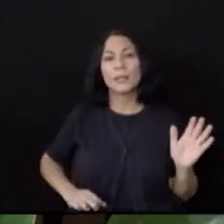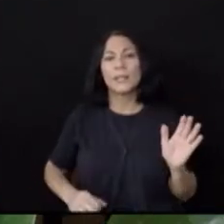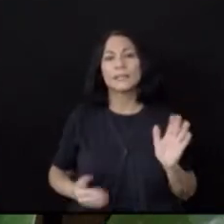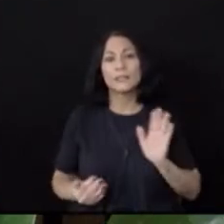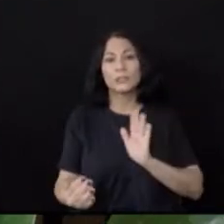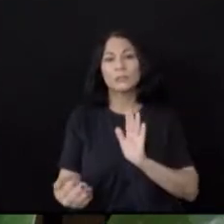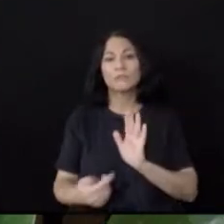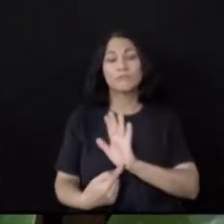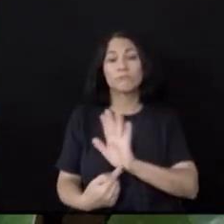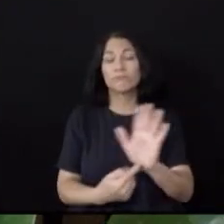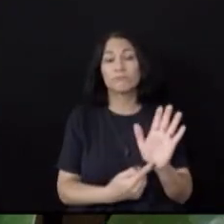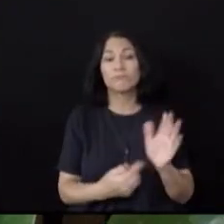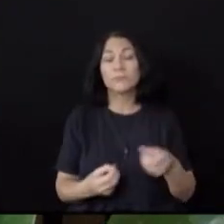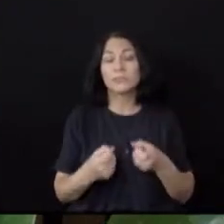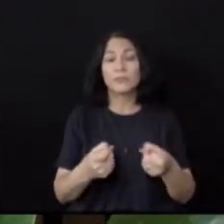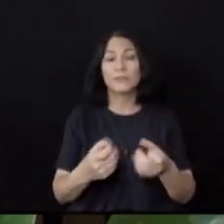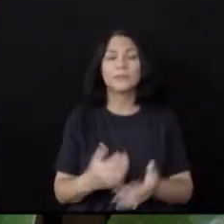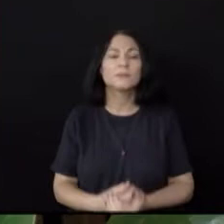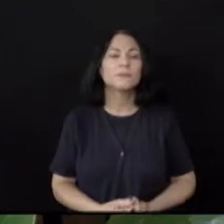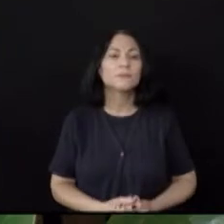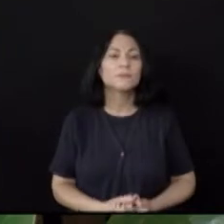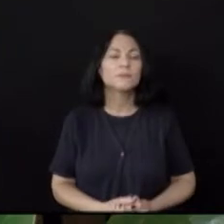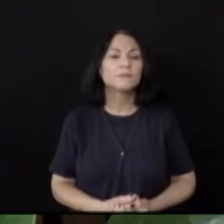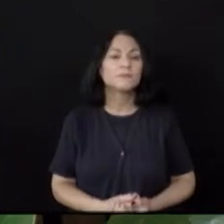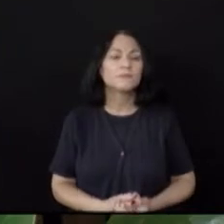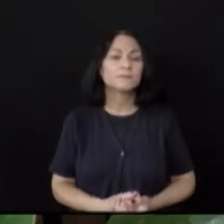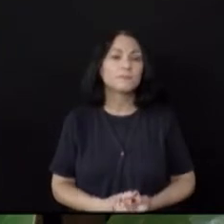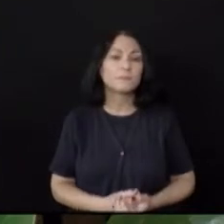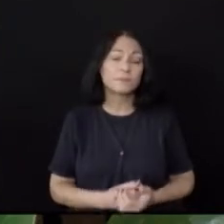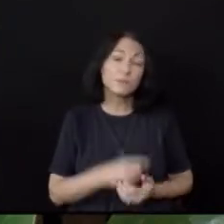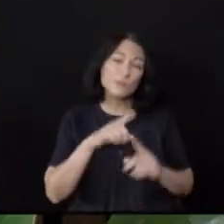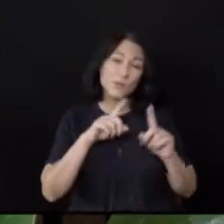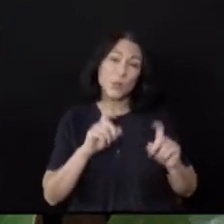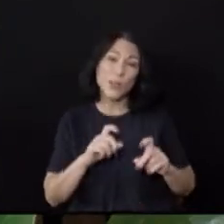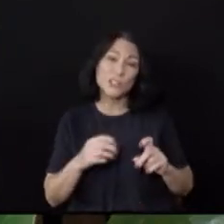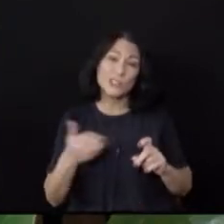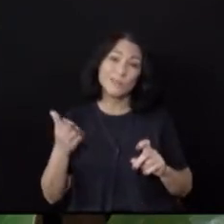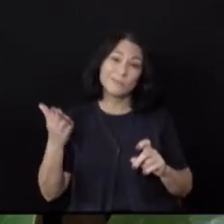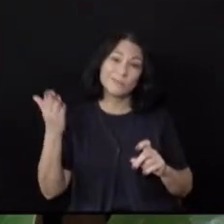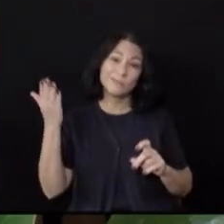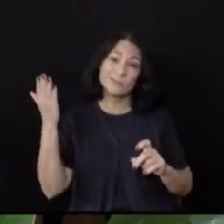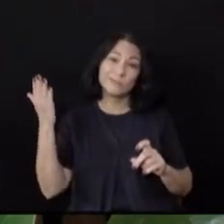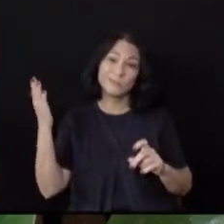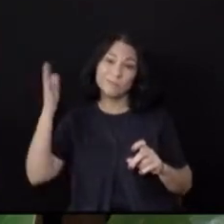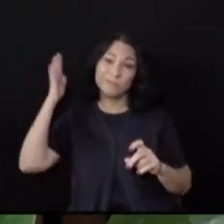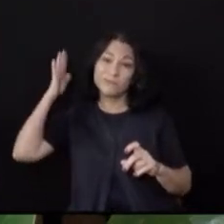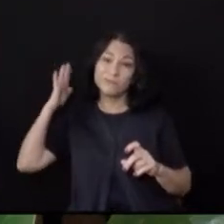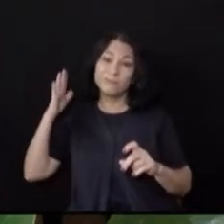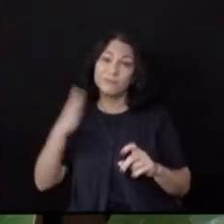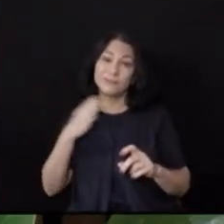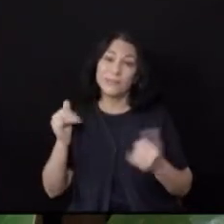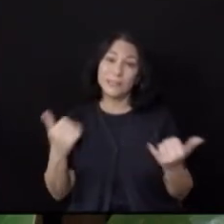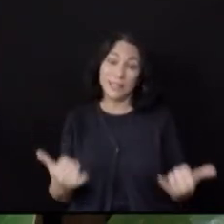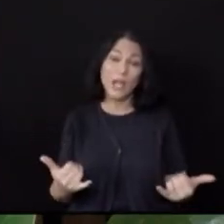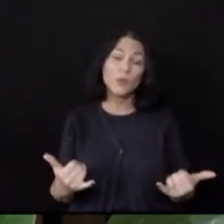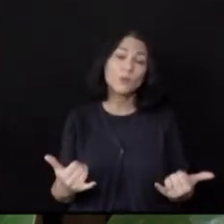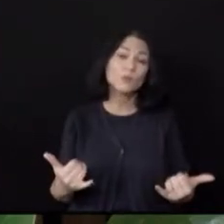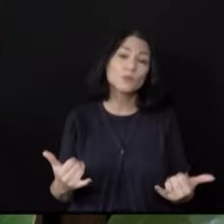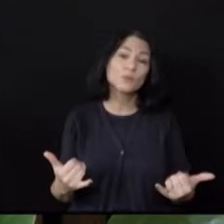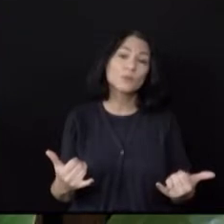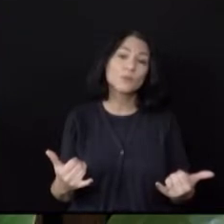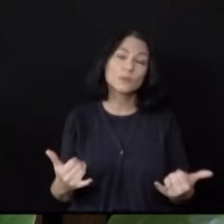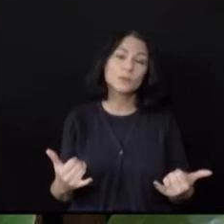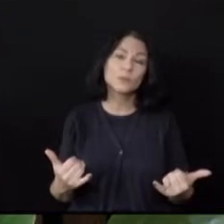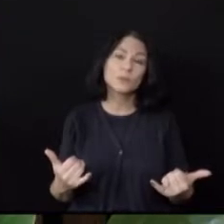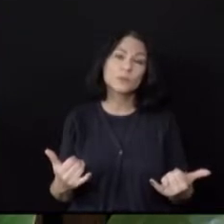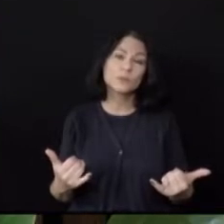us. So the question for Peter's audience then, as well as now, I would say, is that